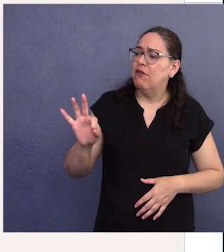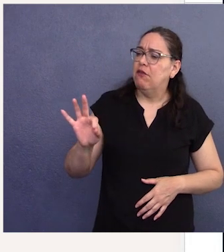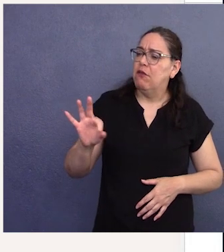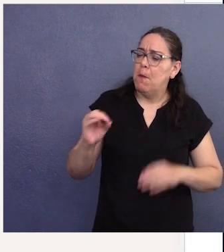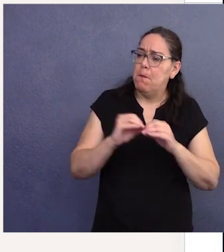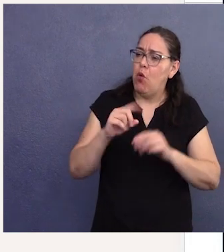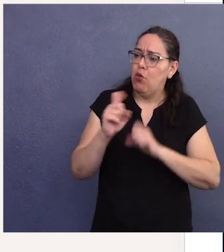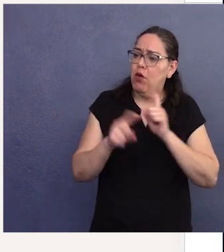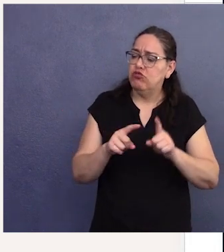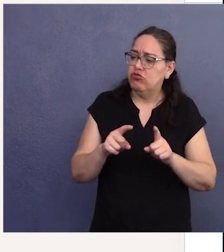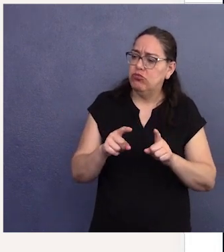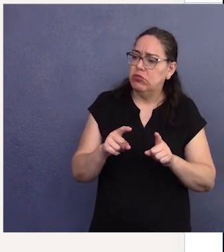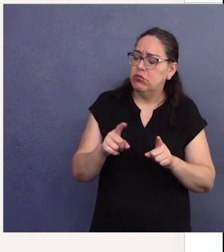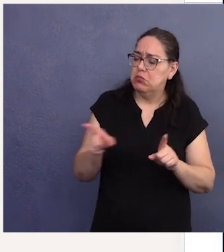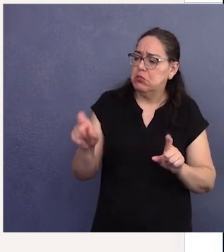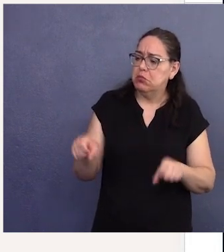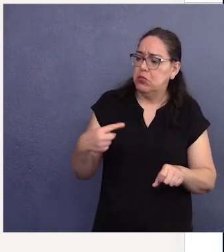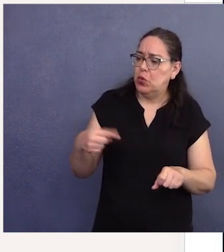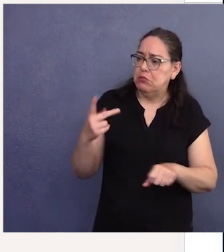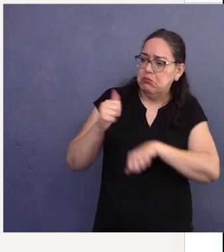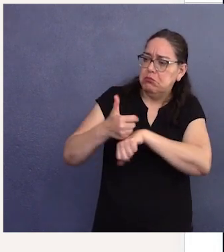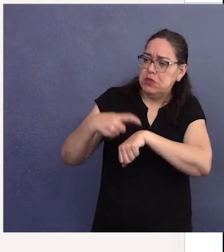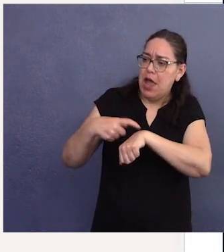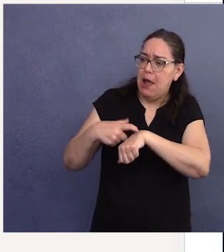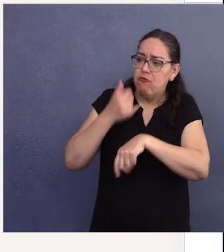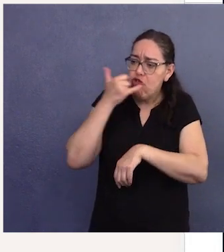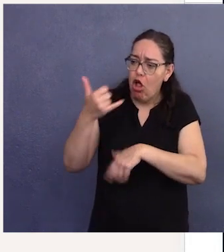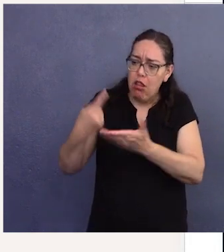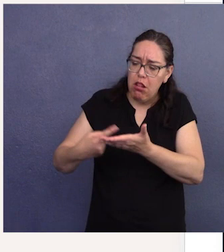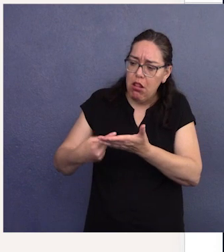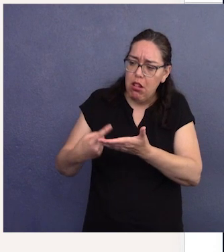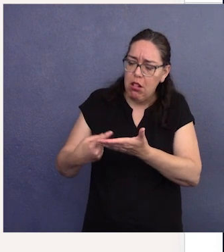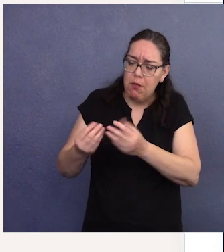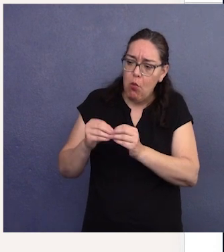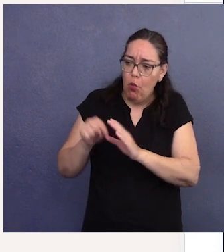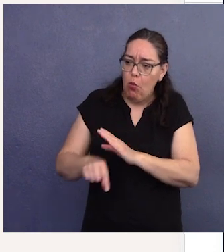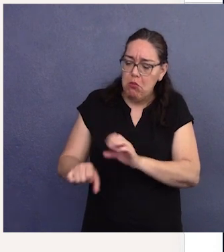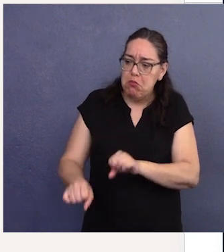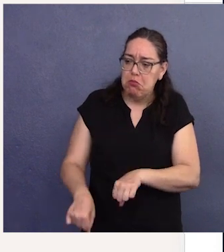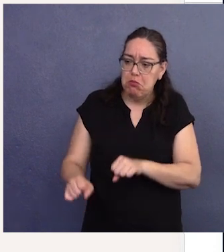more questions, you know, we can set up a time to call. I mean, to talk about it more.